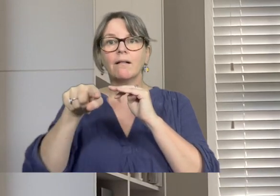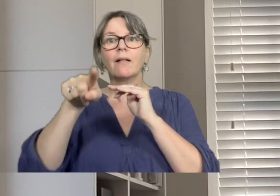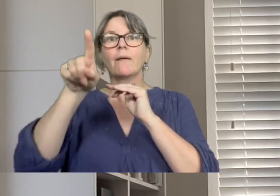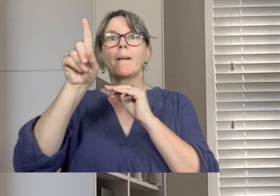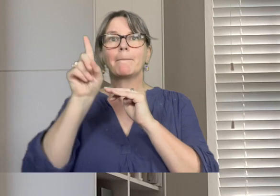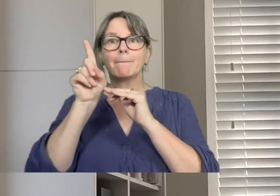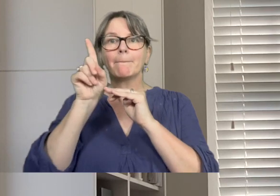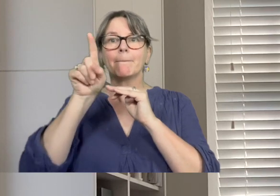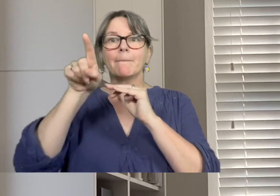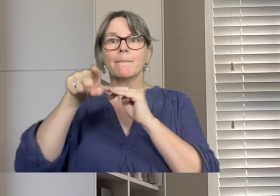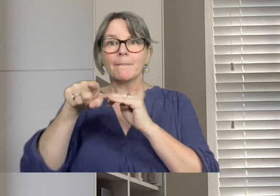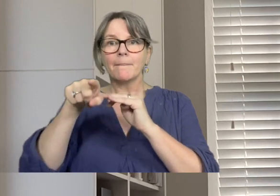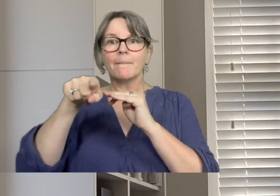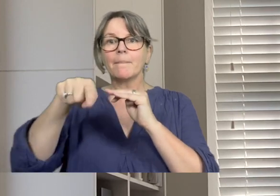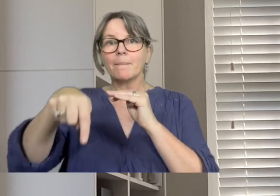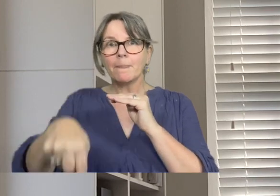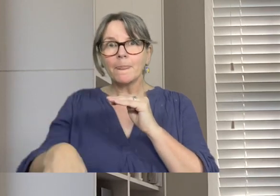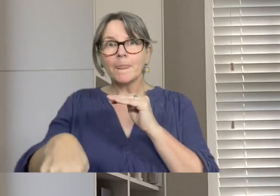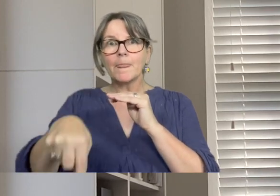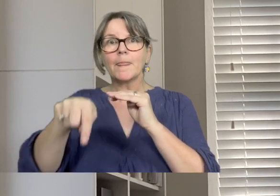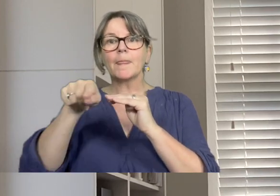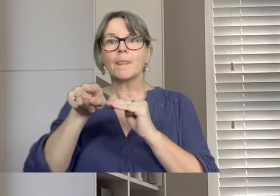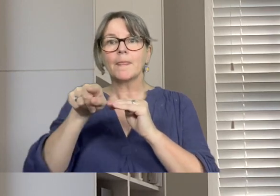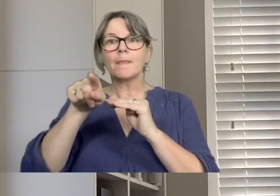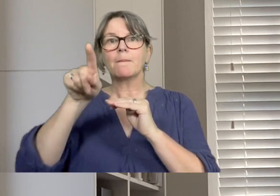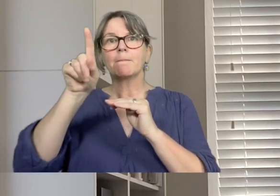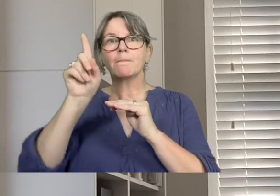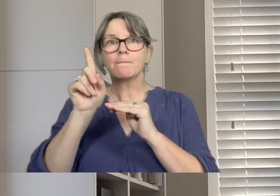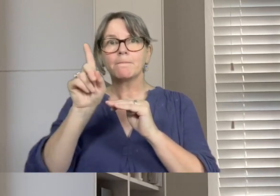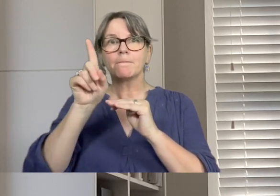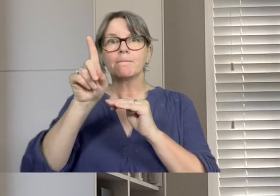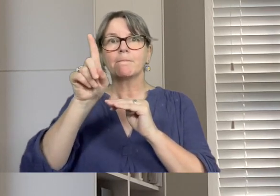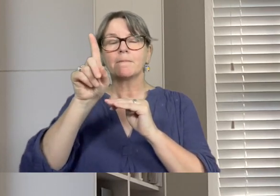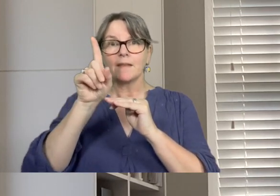down, and up, and 2,